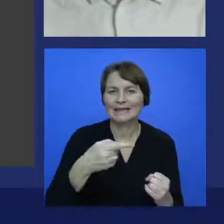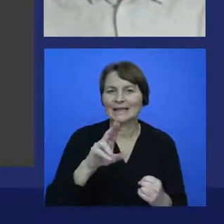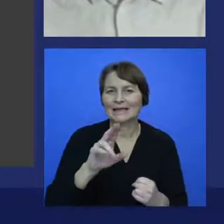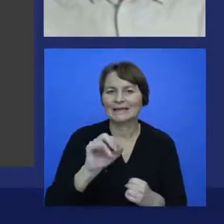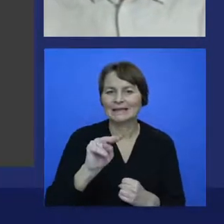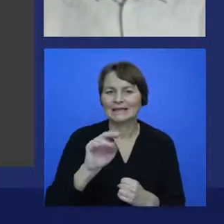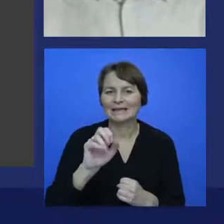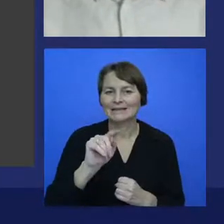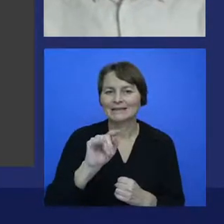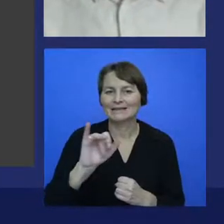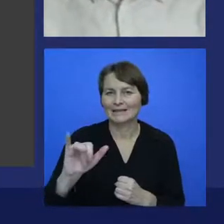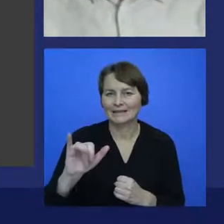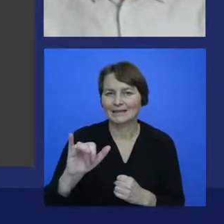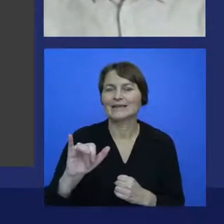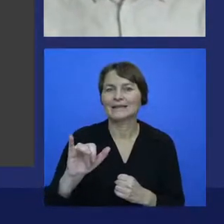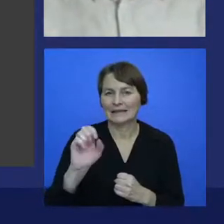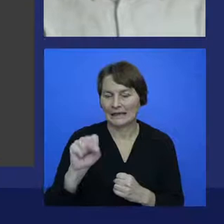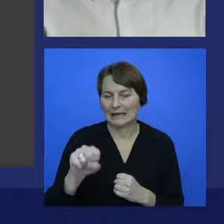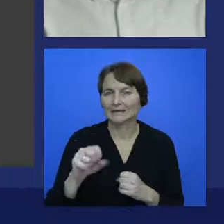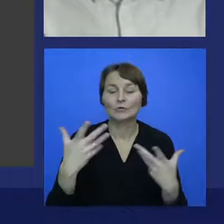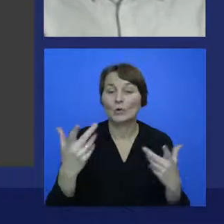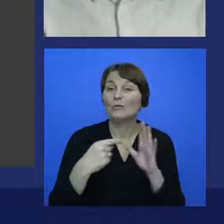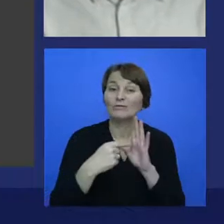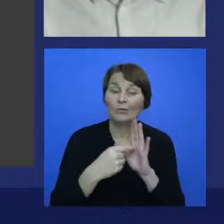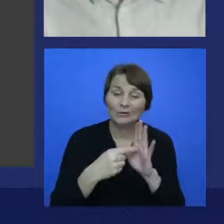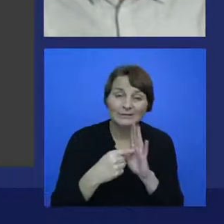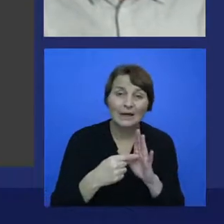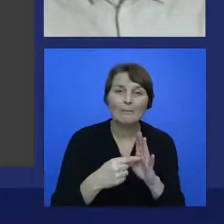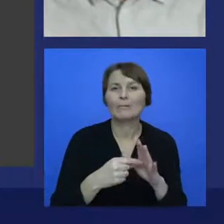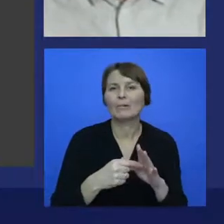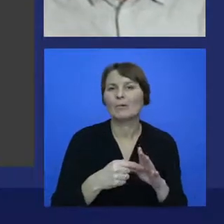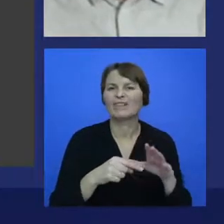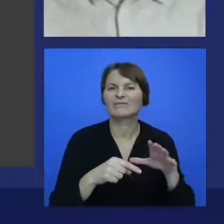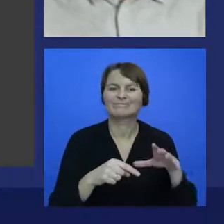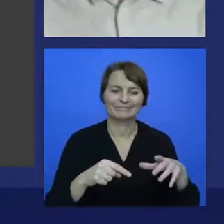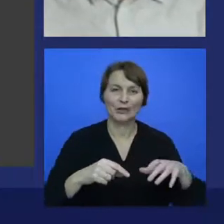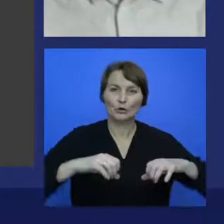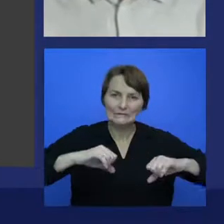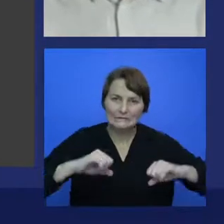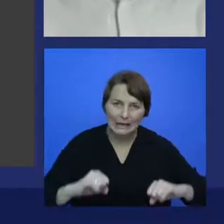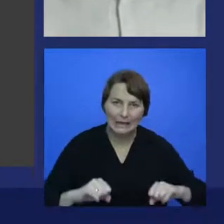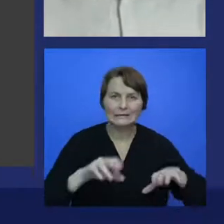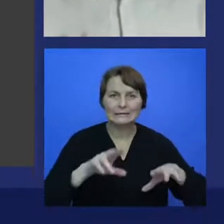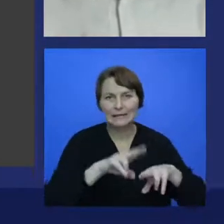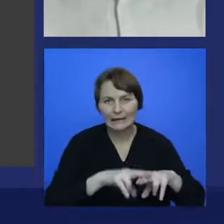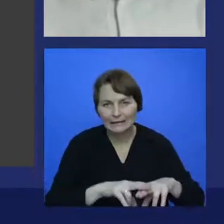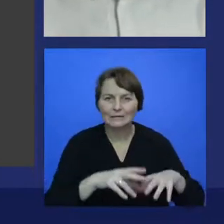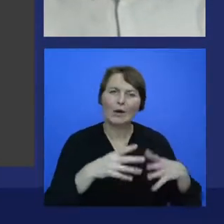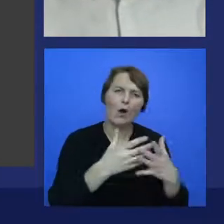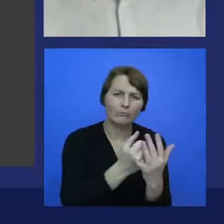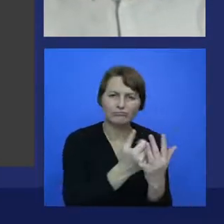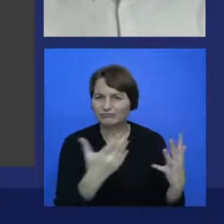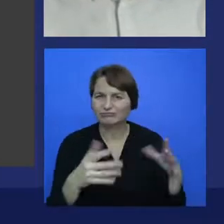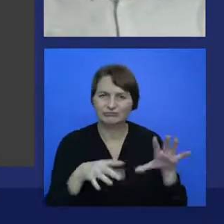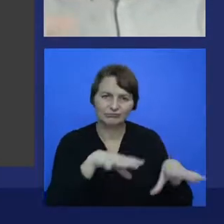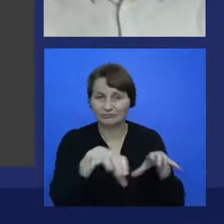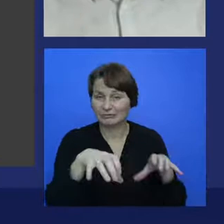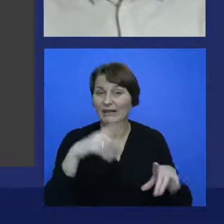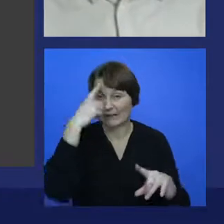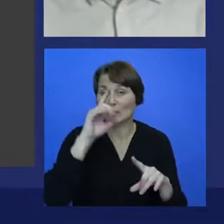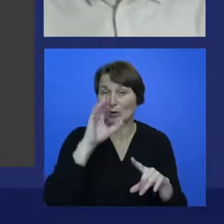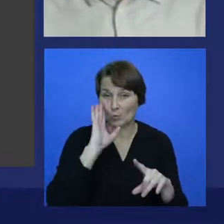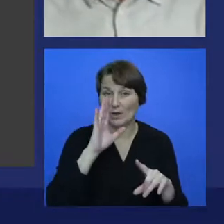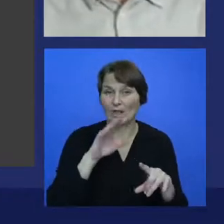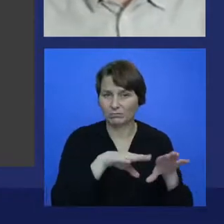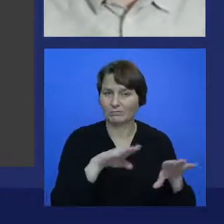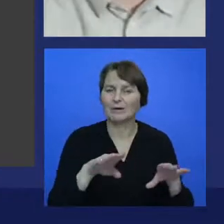building with furniture assets, colors, and textures that we would expect to see in the building. So for this example, I'm actually going to